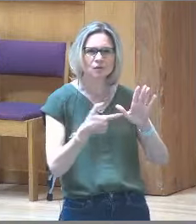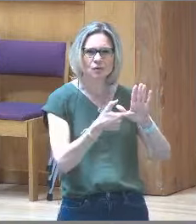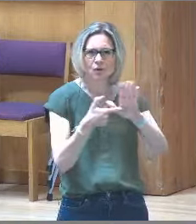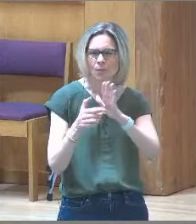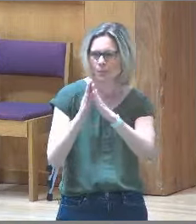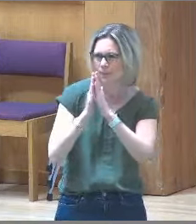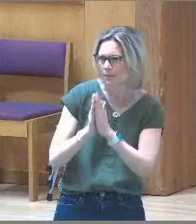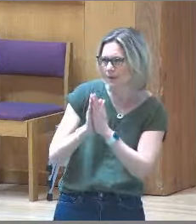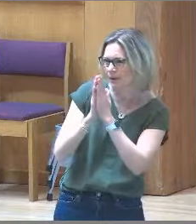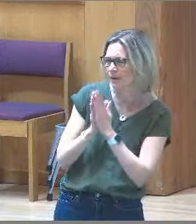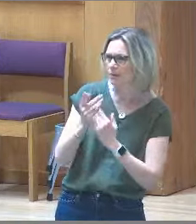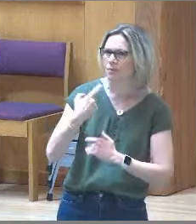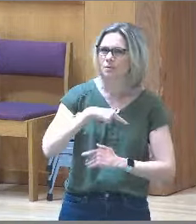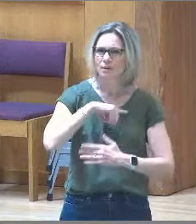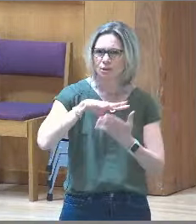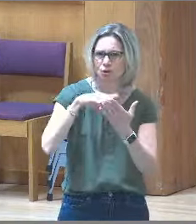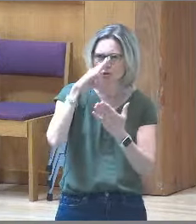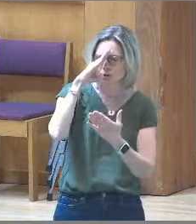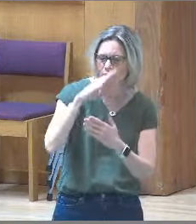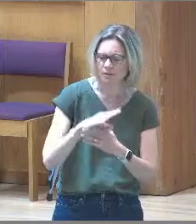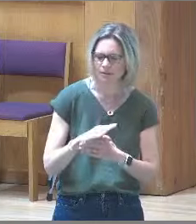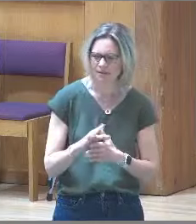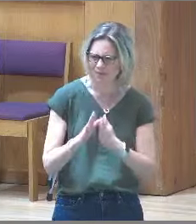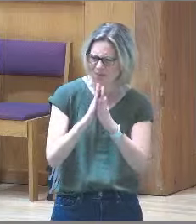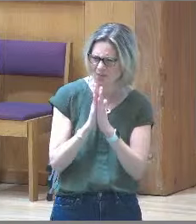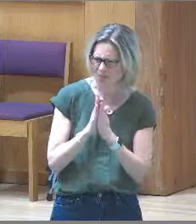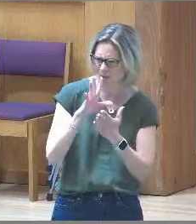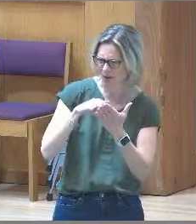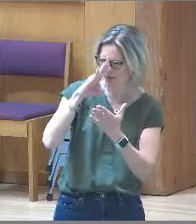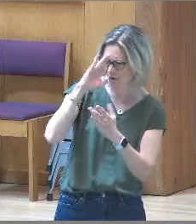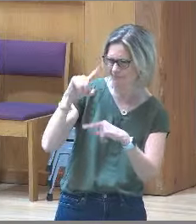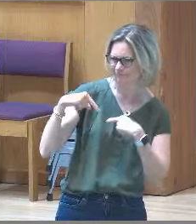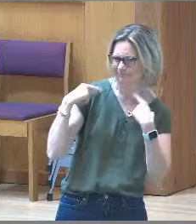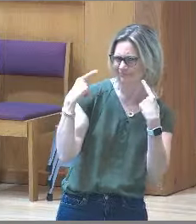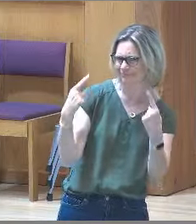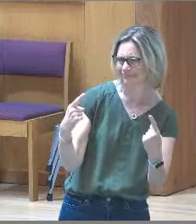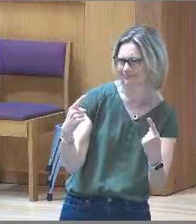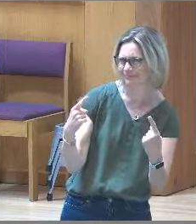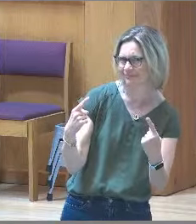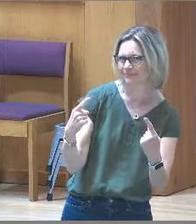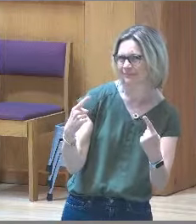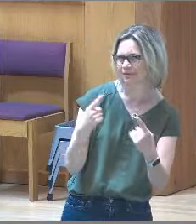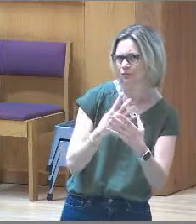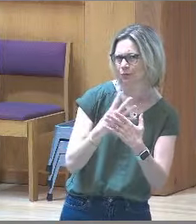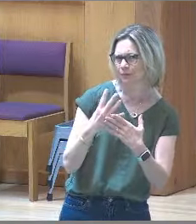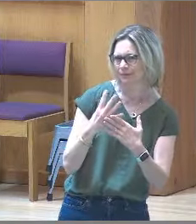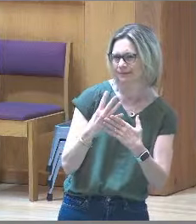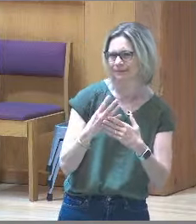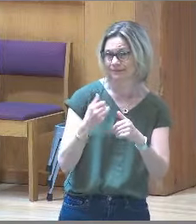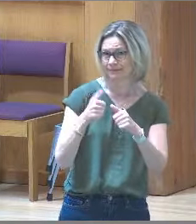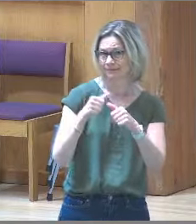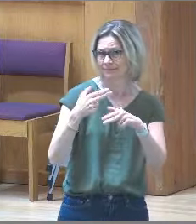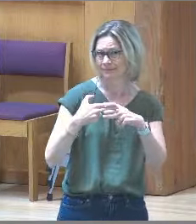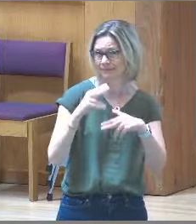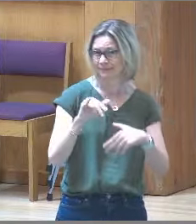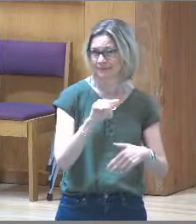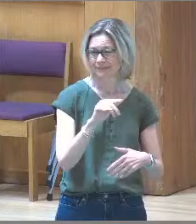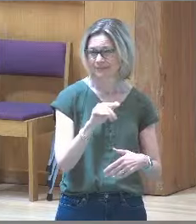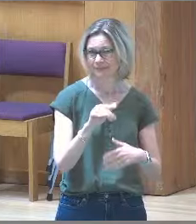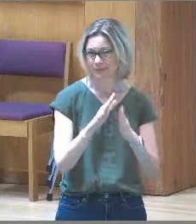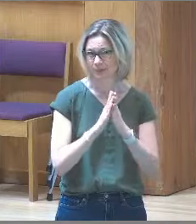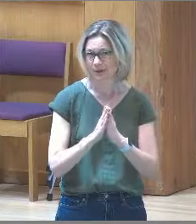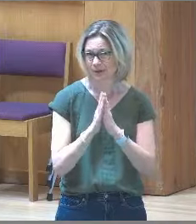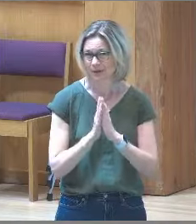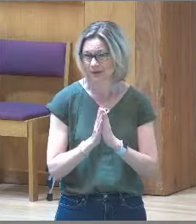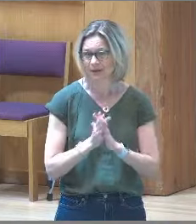prayer that we are learning. What prayer are we learning these past few weeks? Do you remember that? The what is